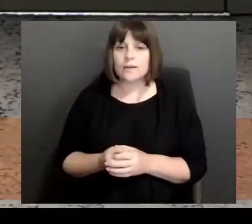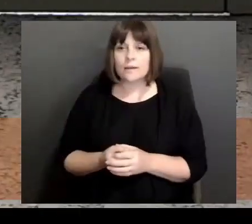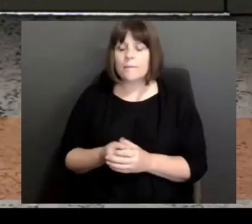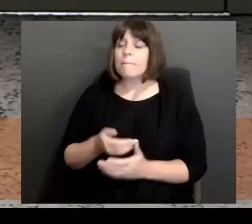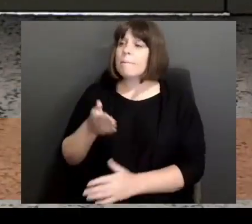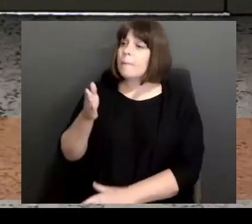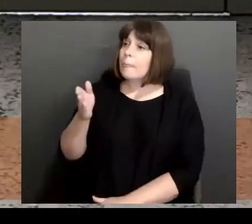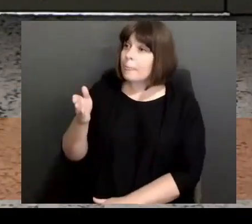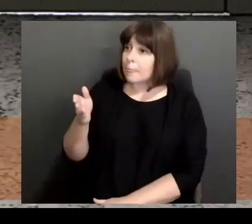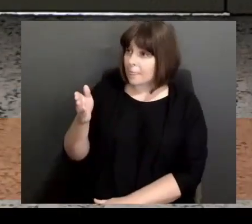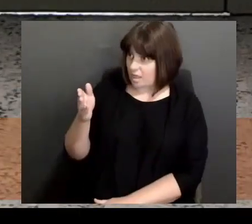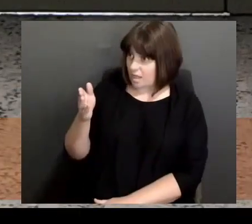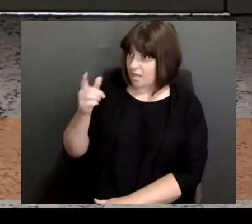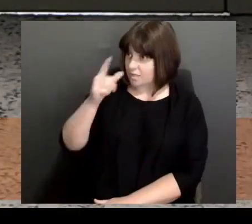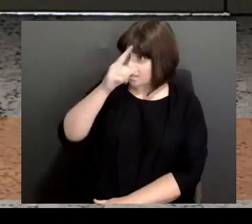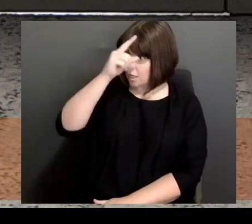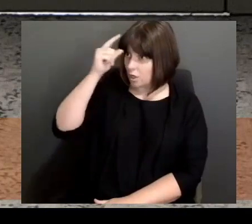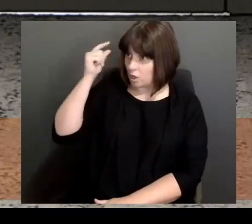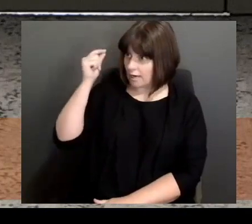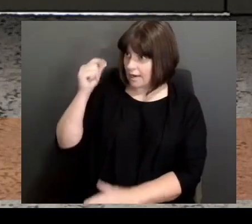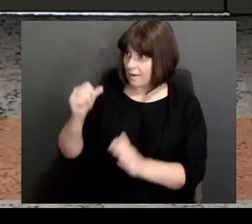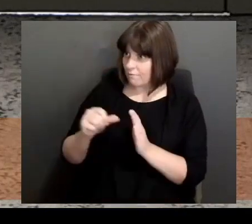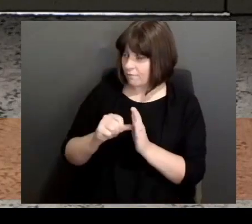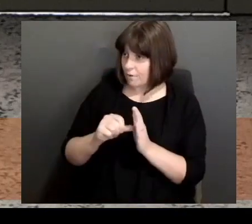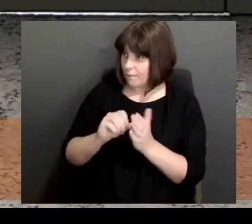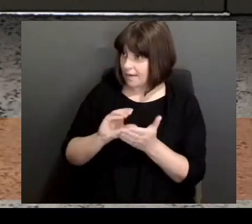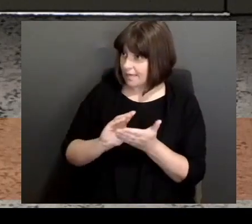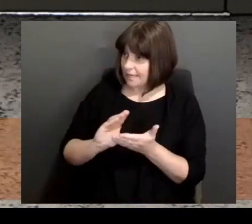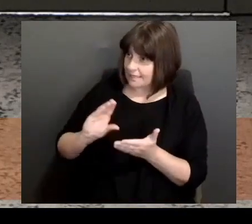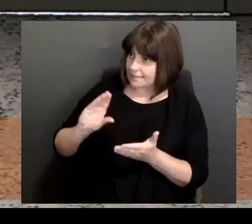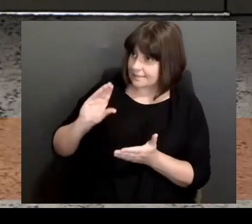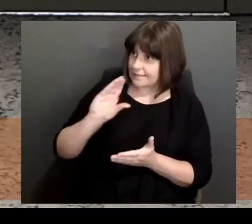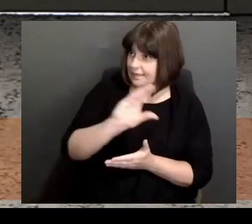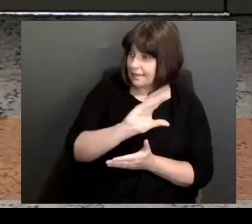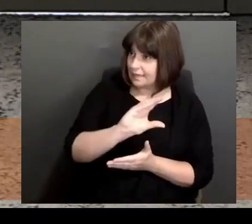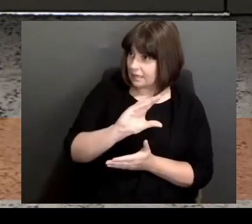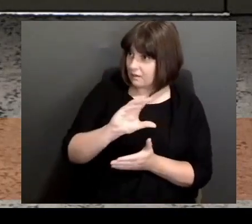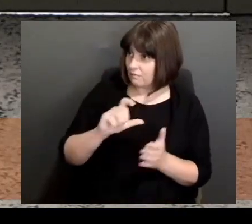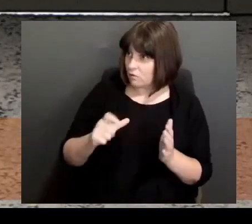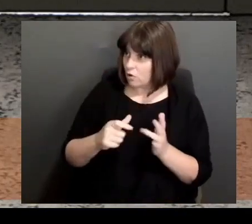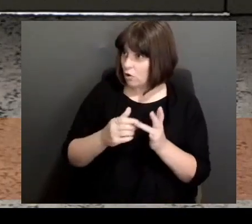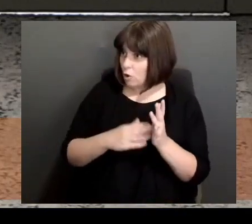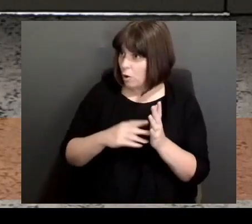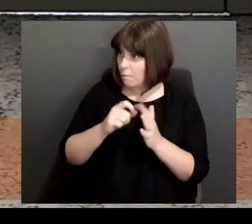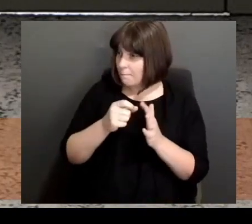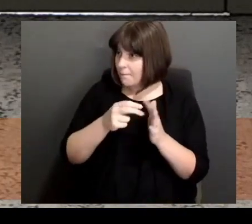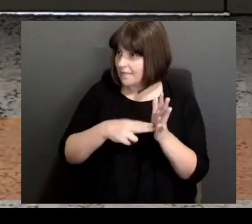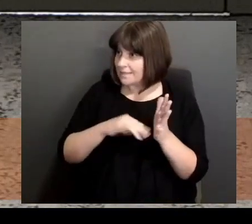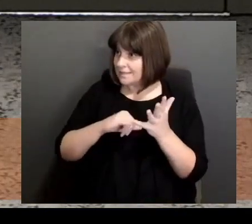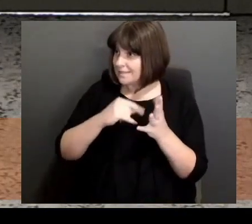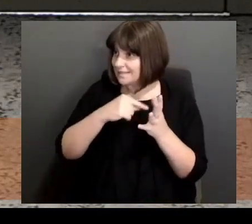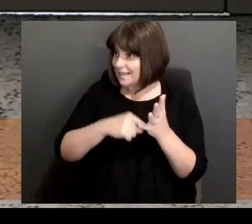financially compensate traditional owners for transmission projects that traverse their lands?